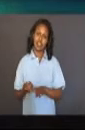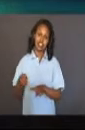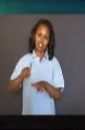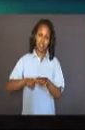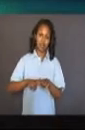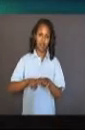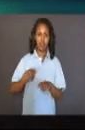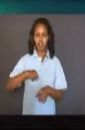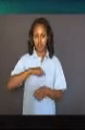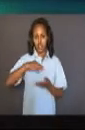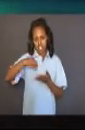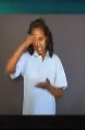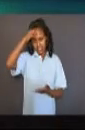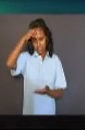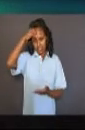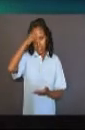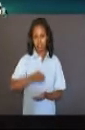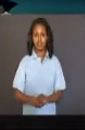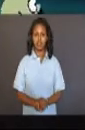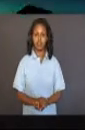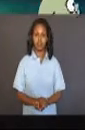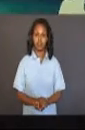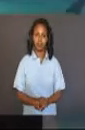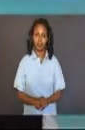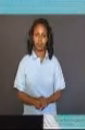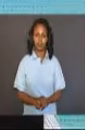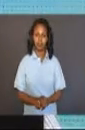Let's get back to our lesson.